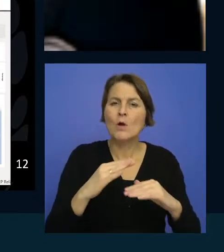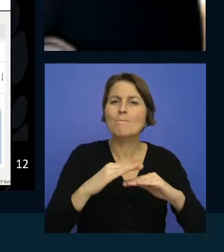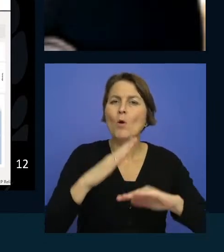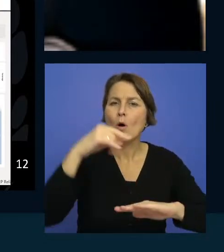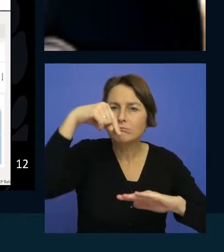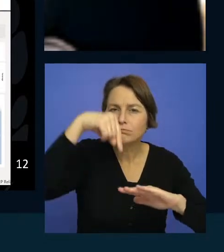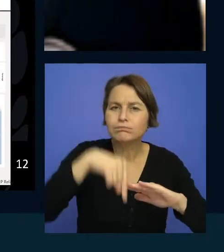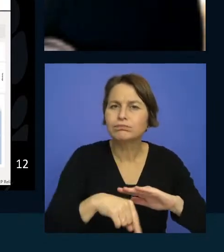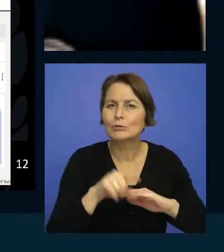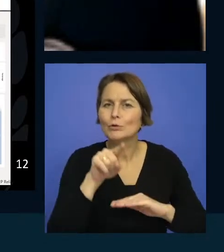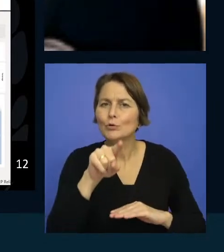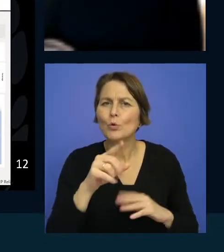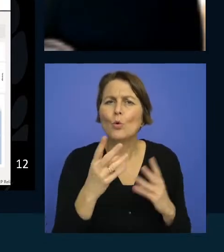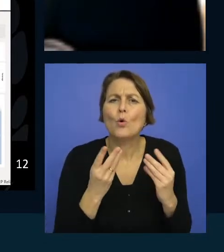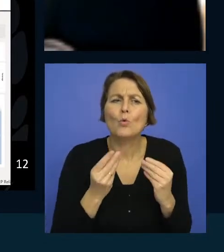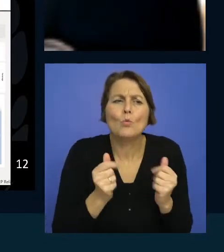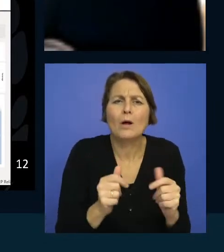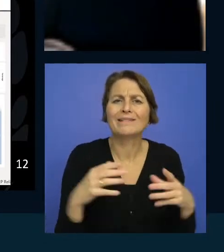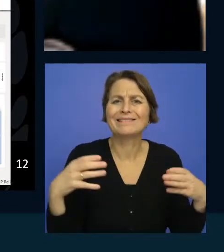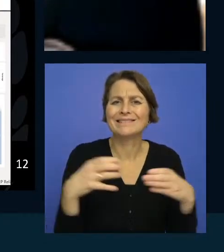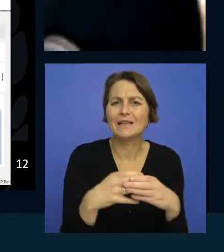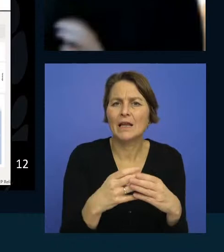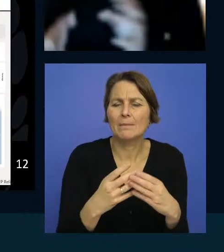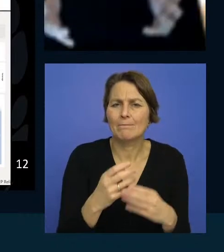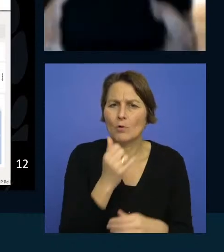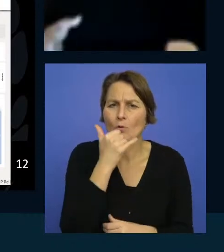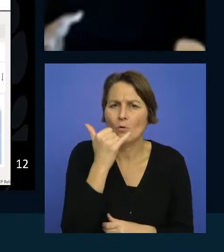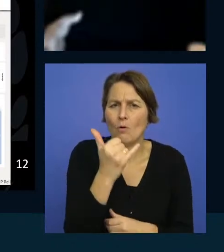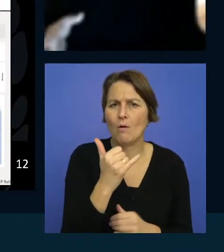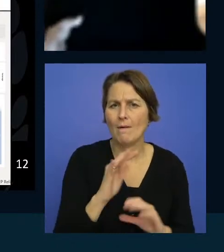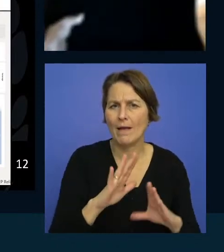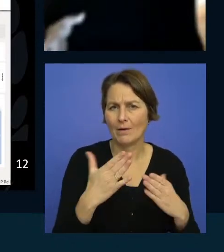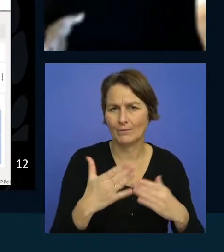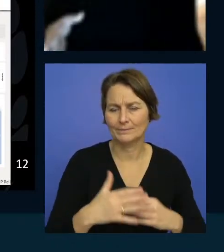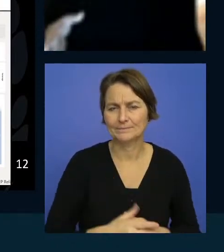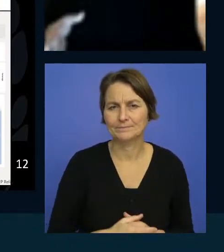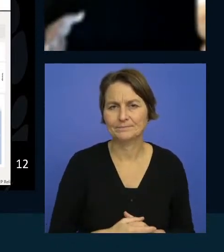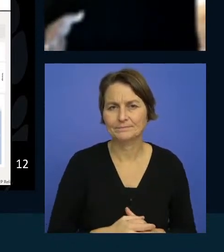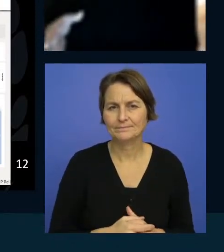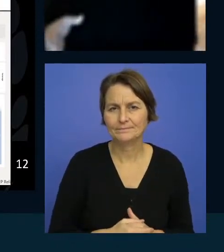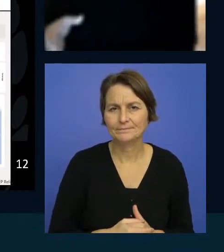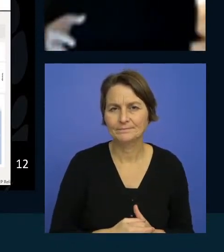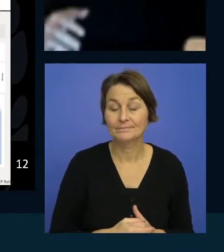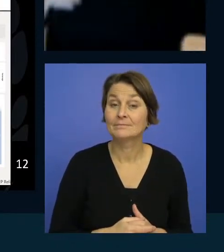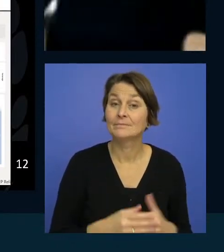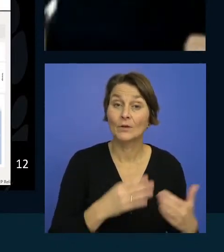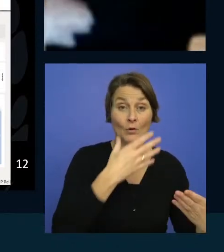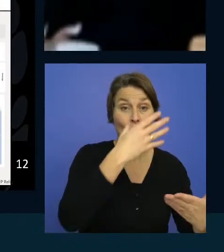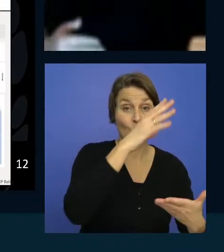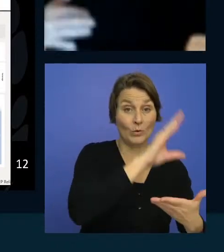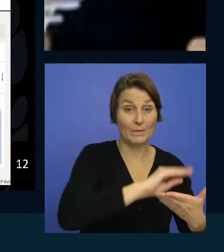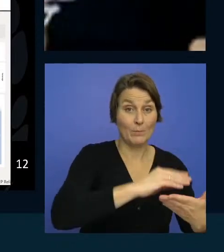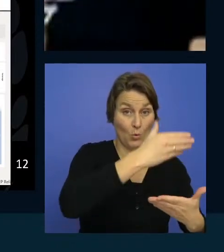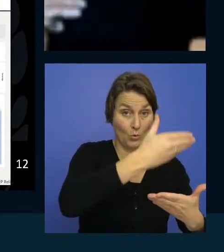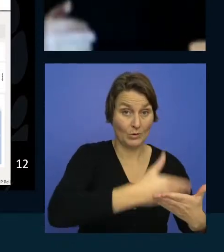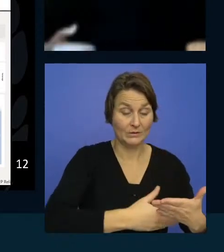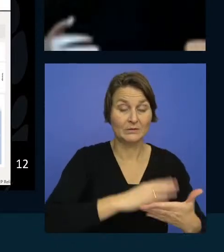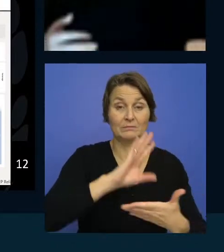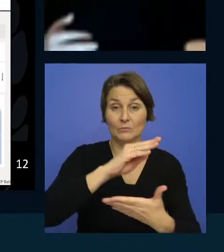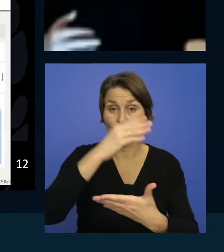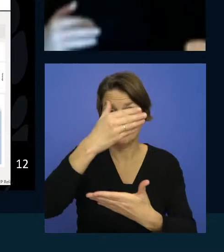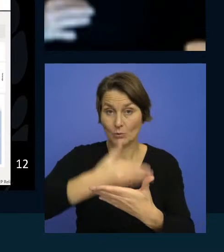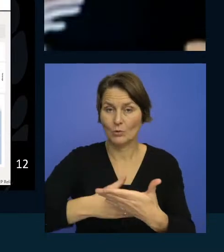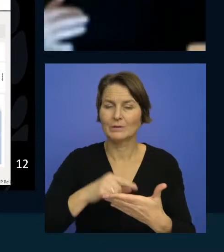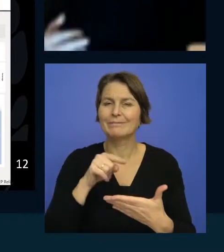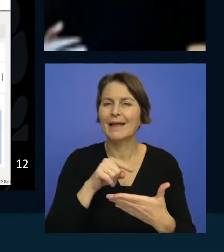of your Teams calls. And in these reports, of course, there is an underlying